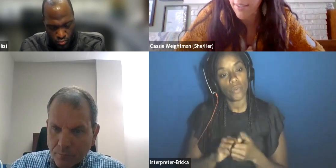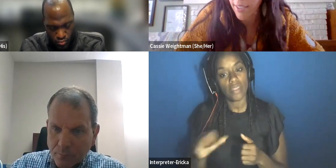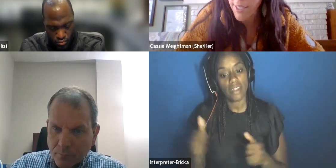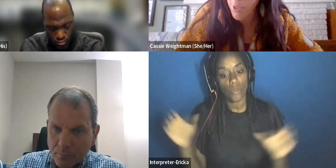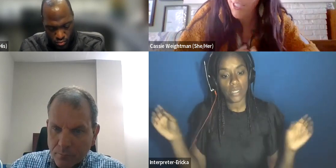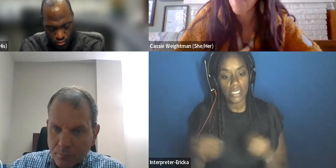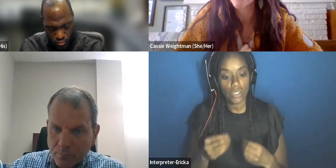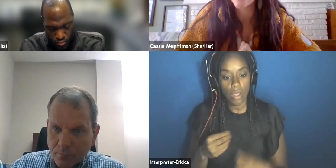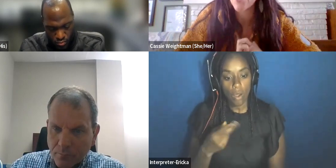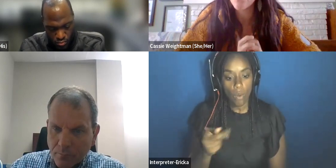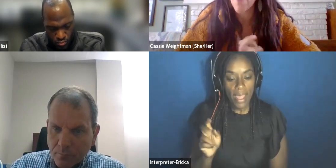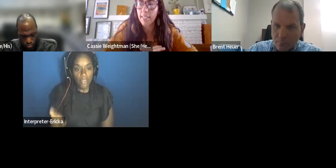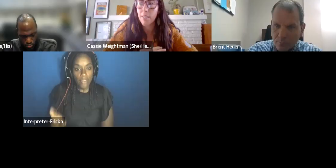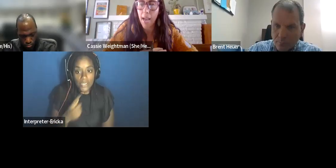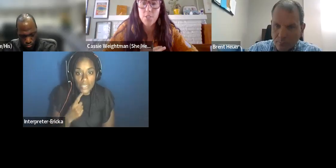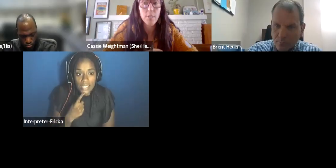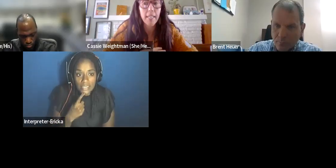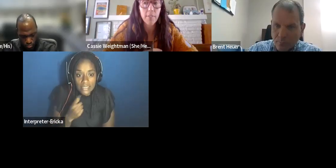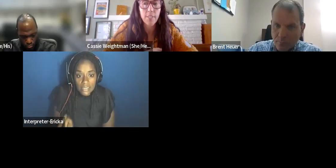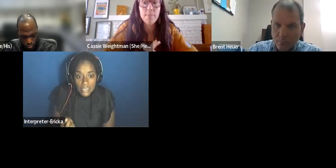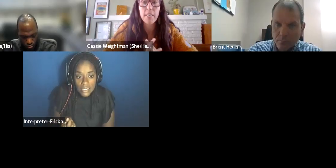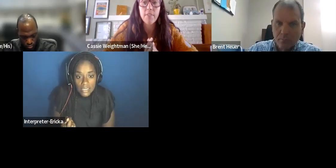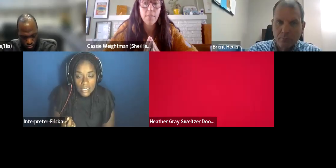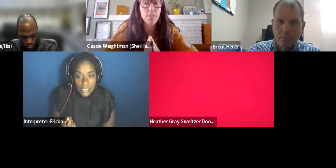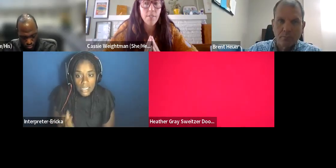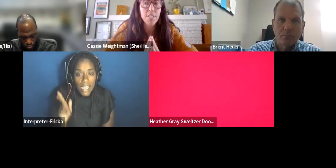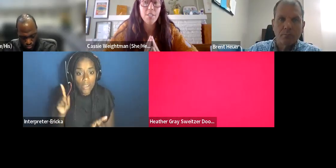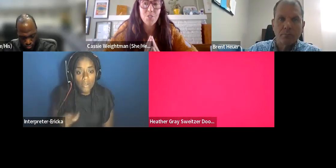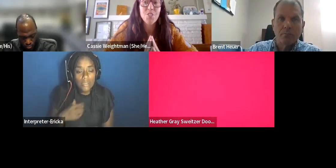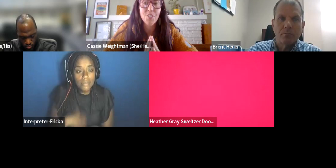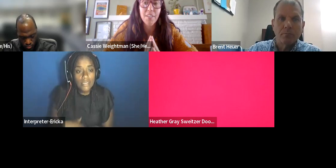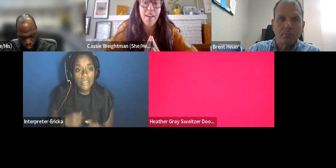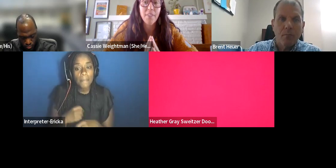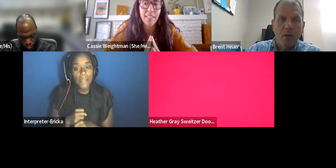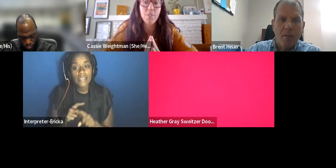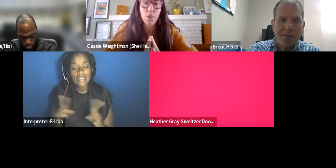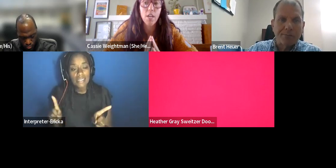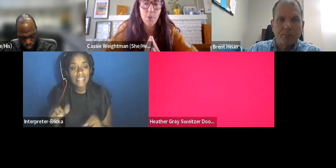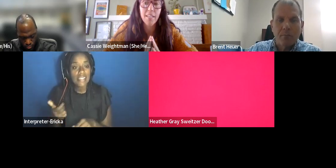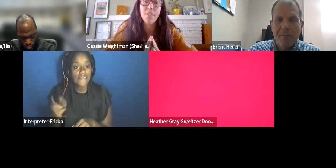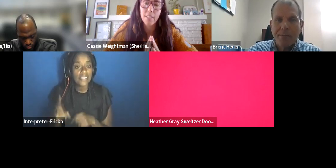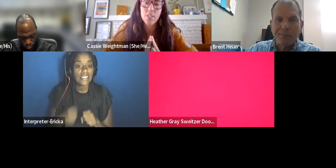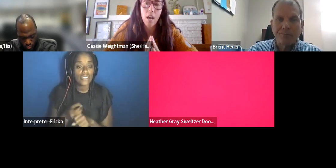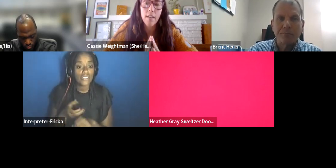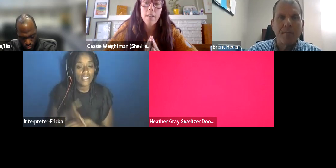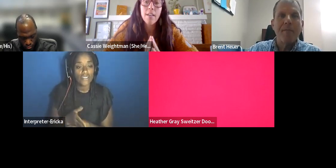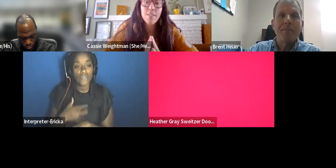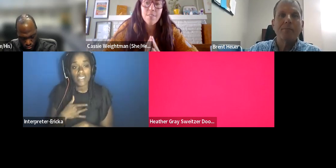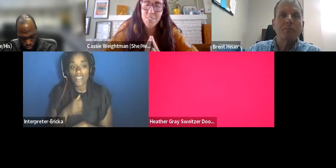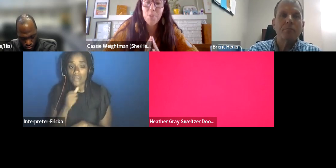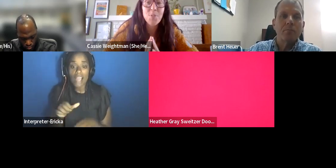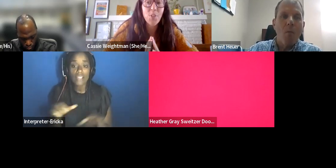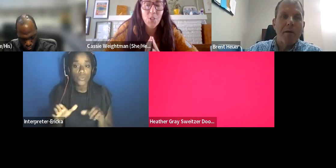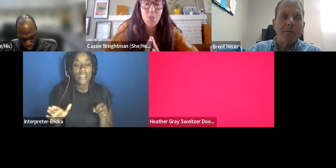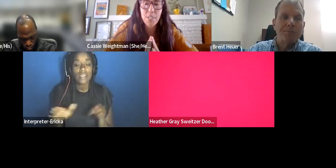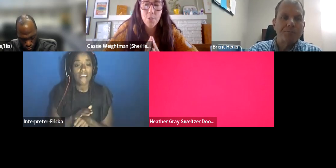Heather, let's see what she said first. I agree with finding the passion to make a difference, but even after 17 years, you still feel that feeling of you are not doing enough, and